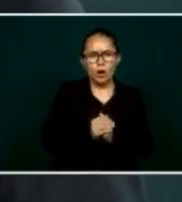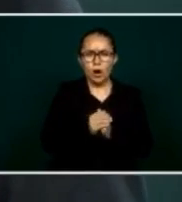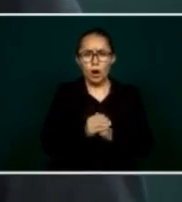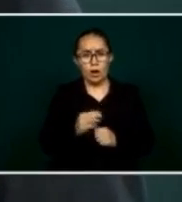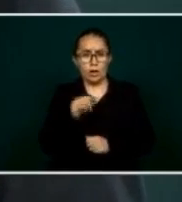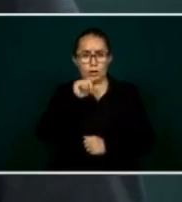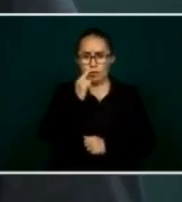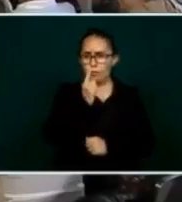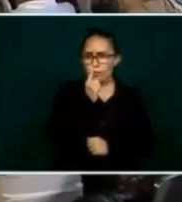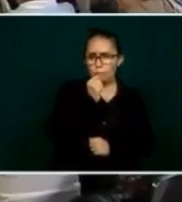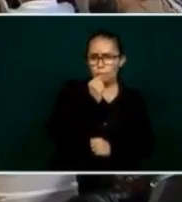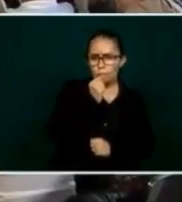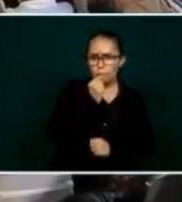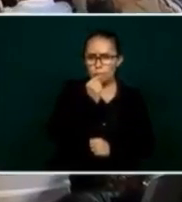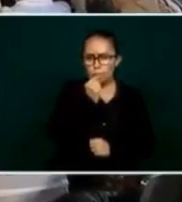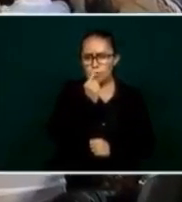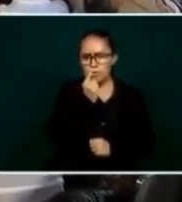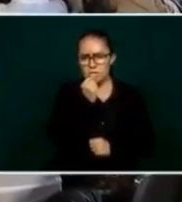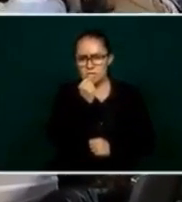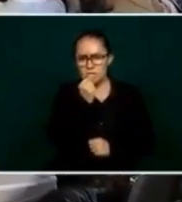that police are paid better.